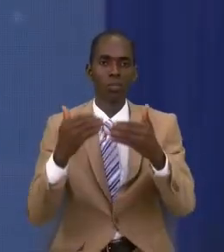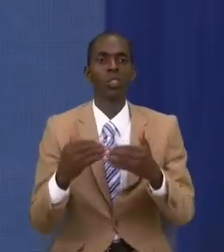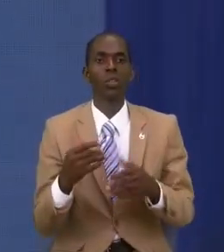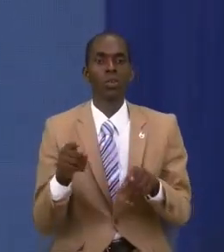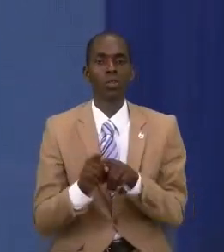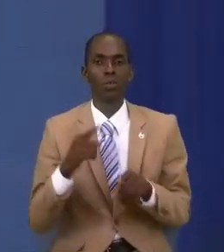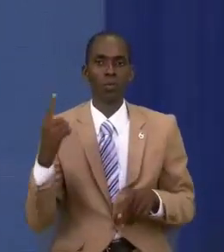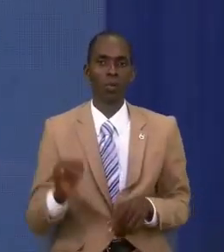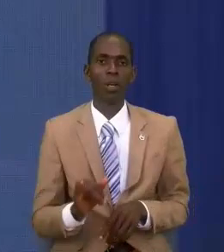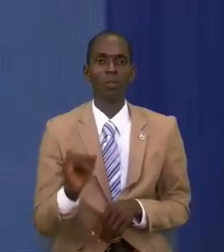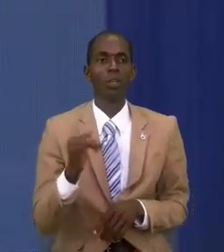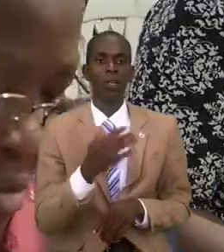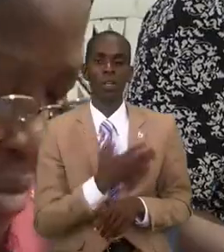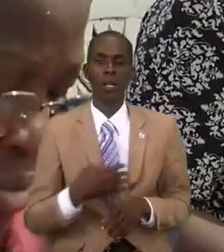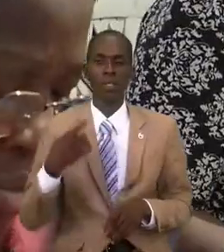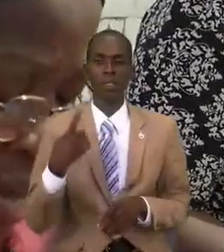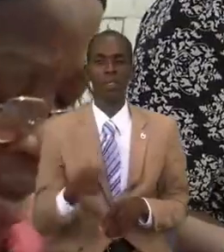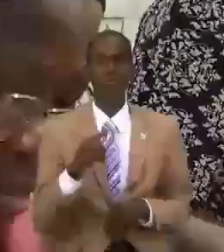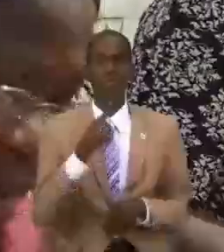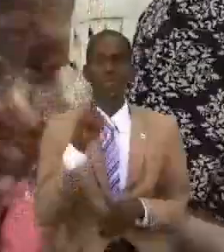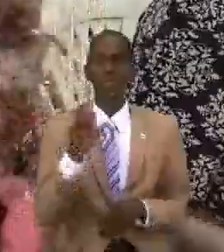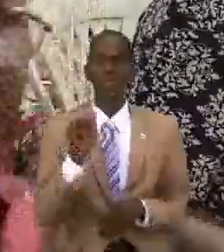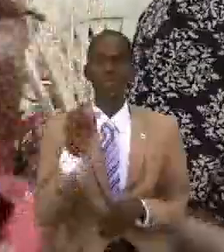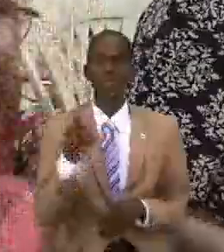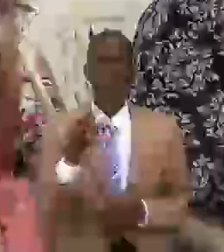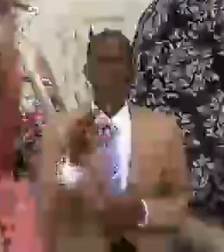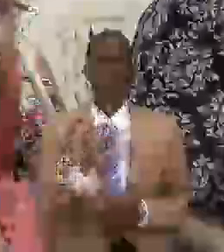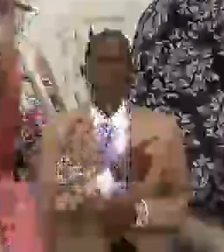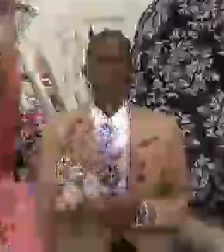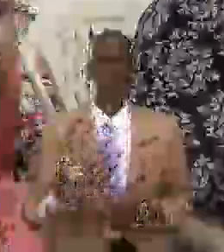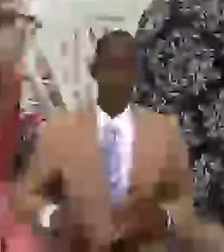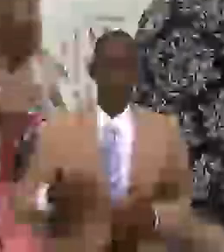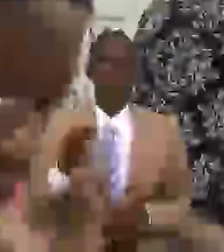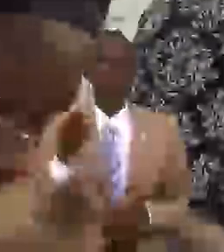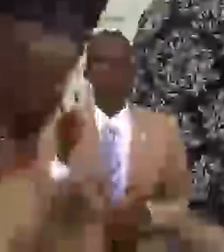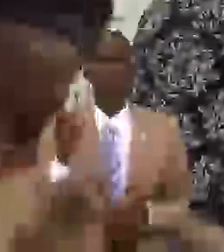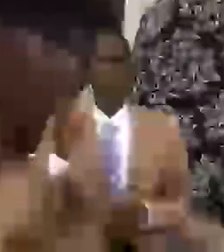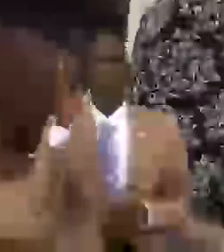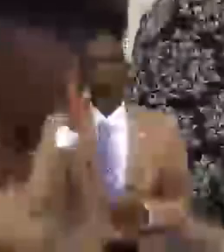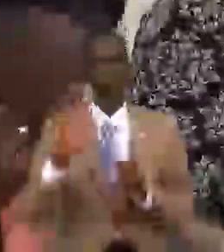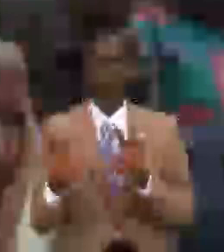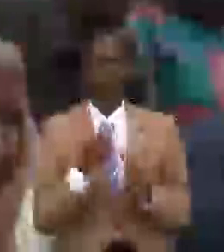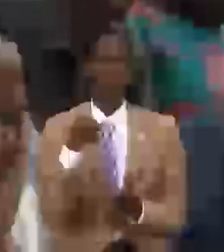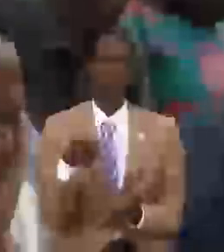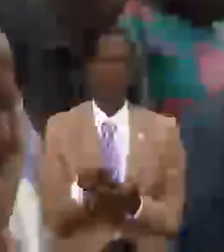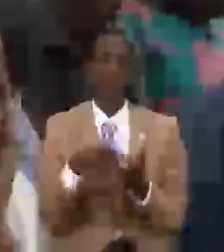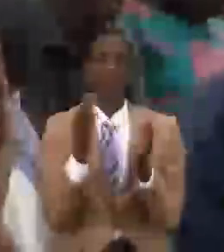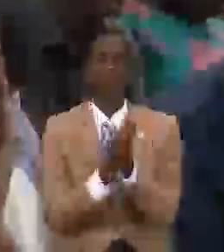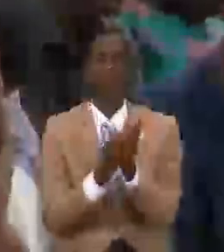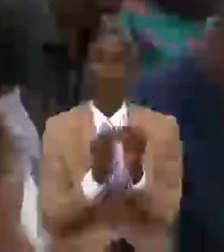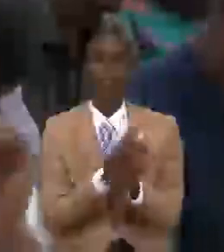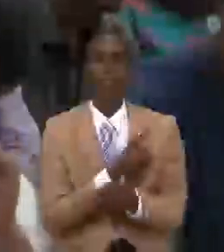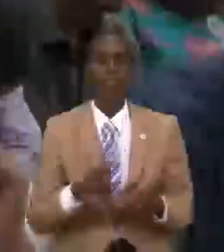Lord of hosts will perform this. Amen. Praise the Lord. The Lord will perform it in your life.